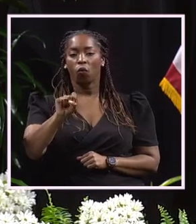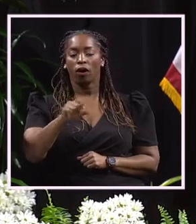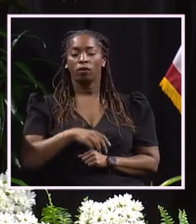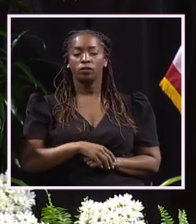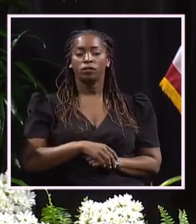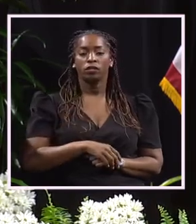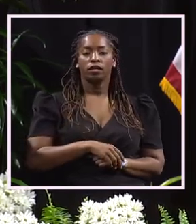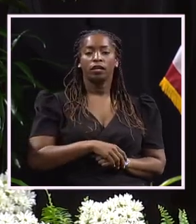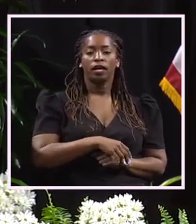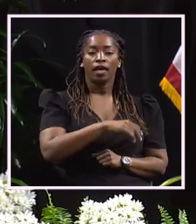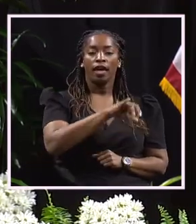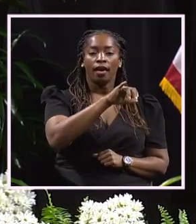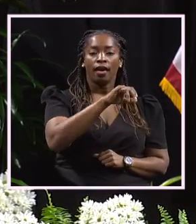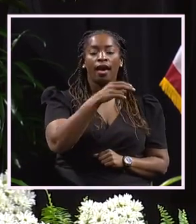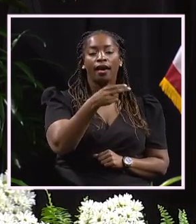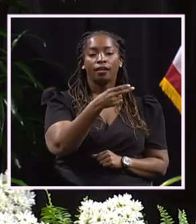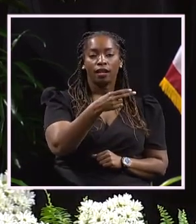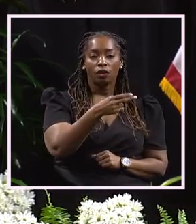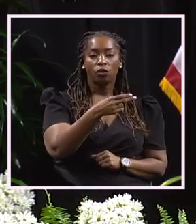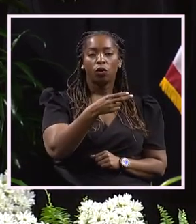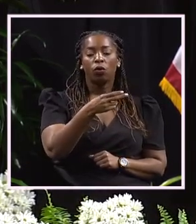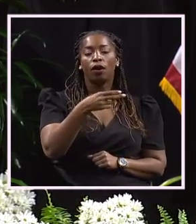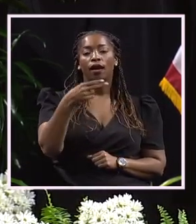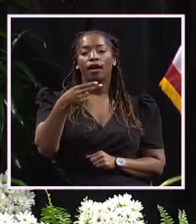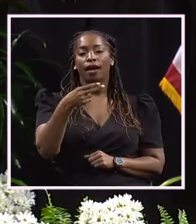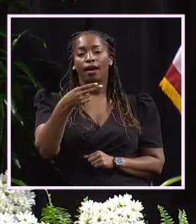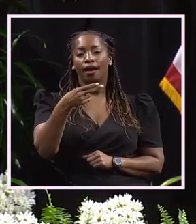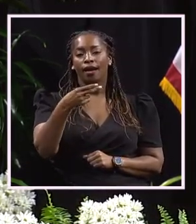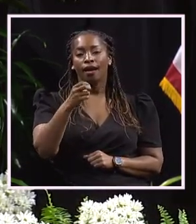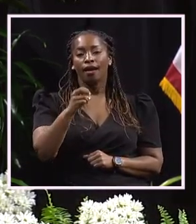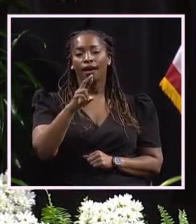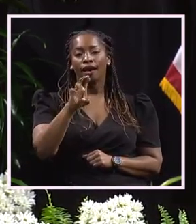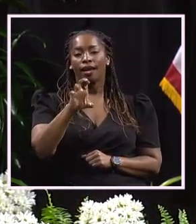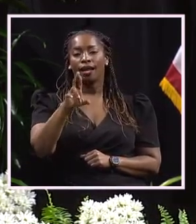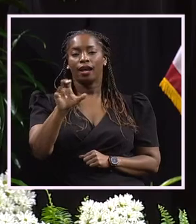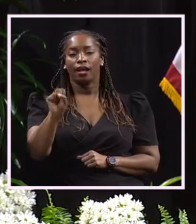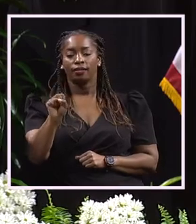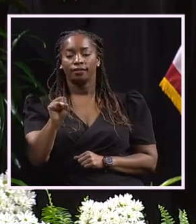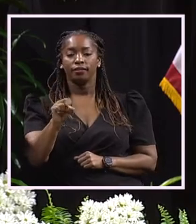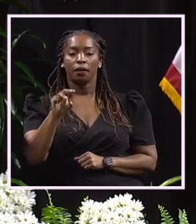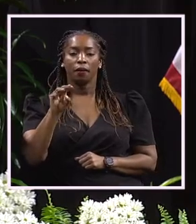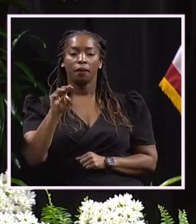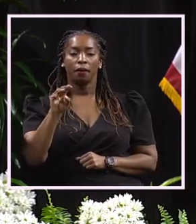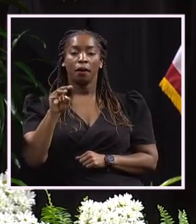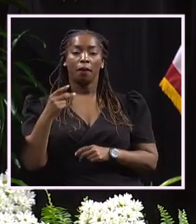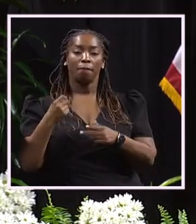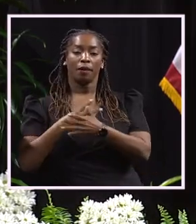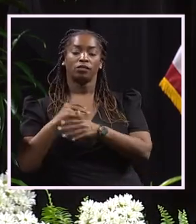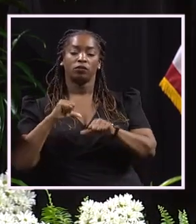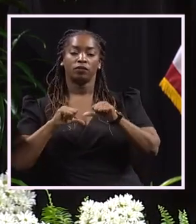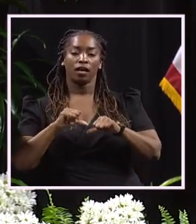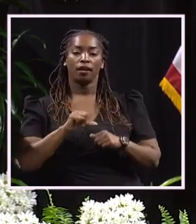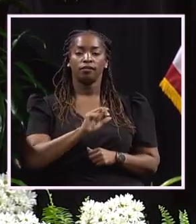Fernando Perez, Master of Science. Calvin Turner, cum laude.